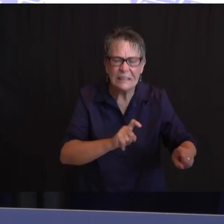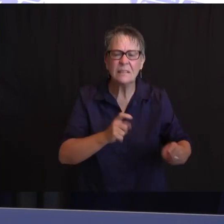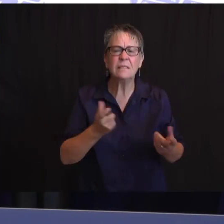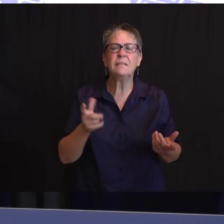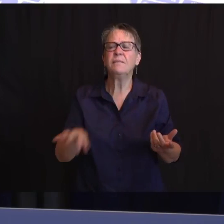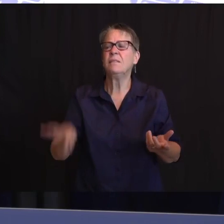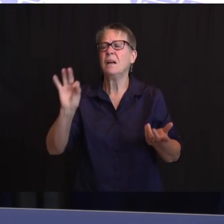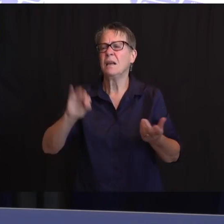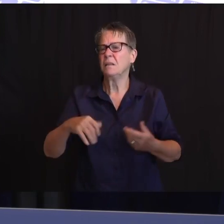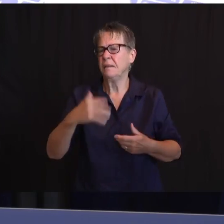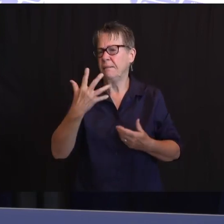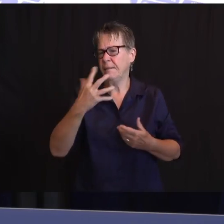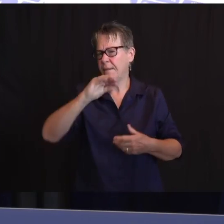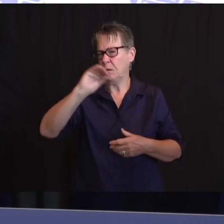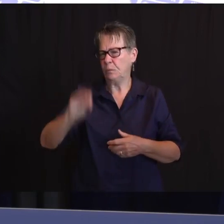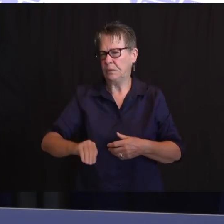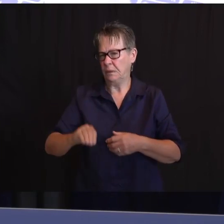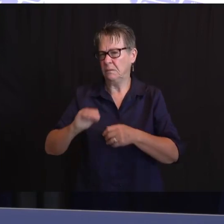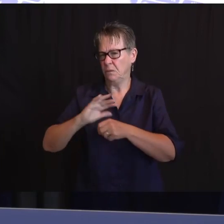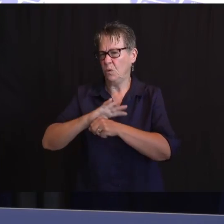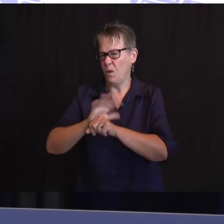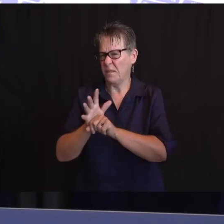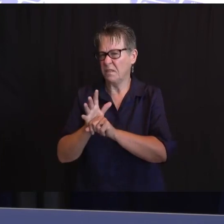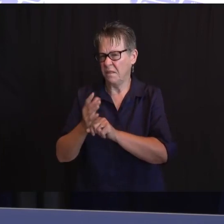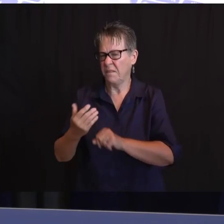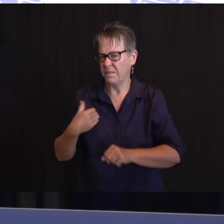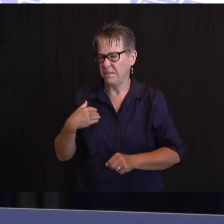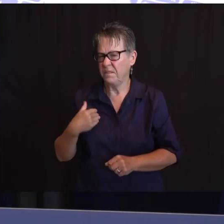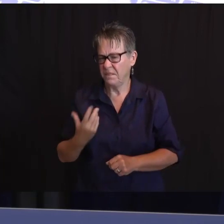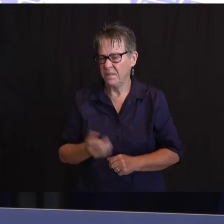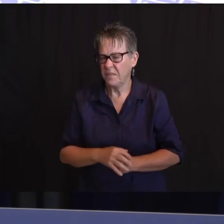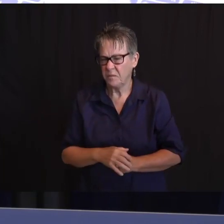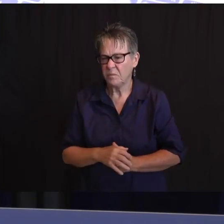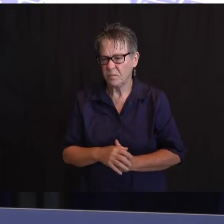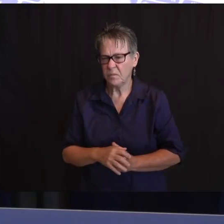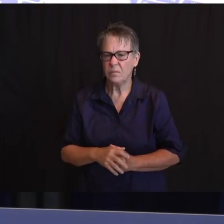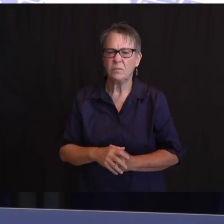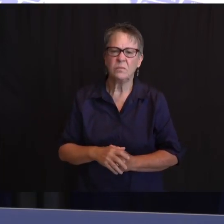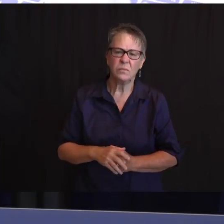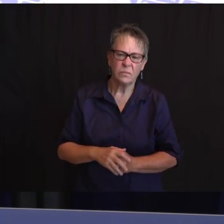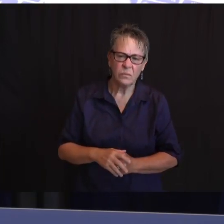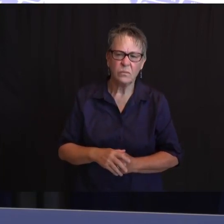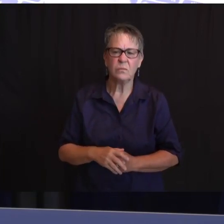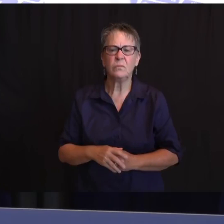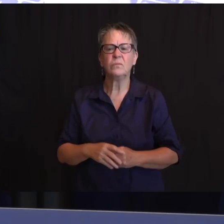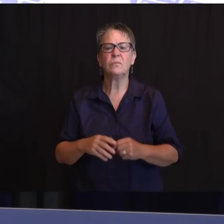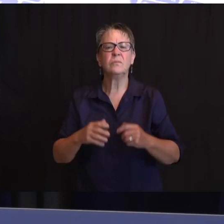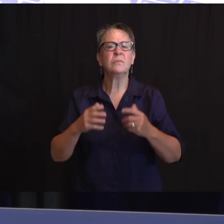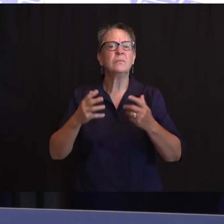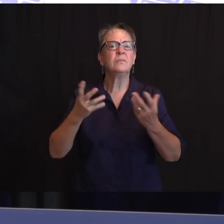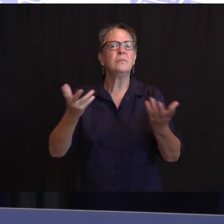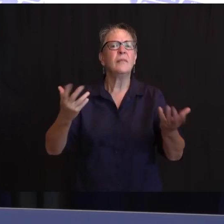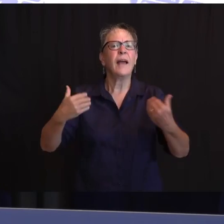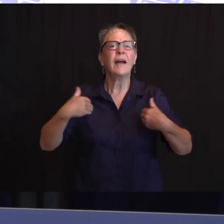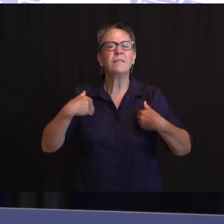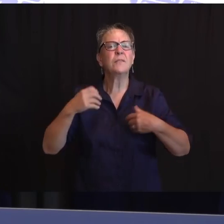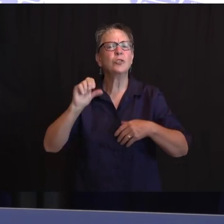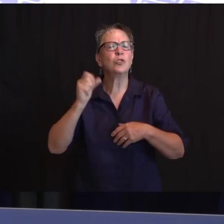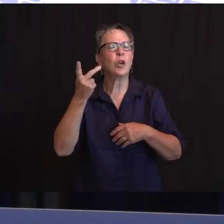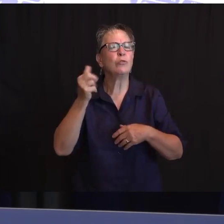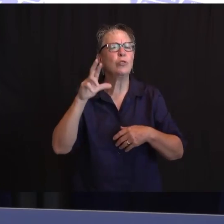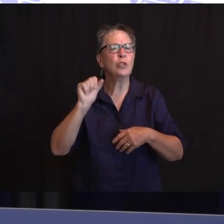pilot at our homeless shelters. We have tested 324 individuals with point-of-care